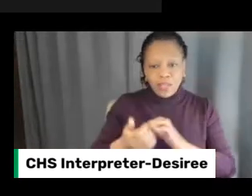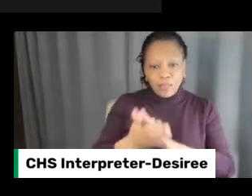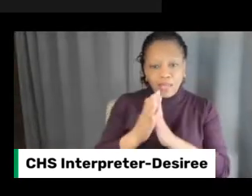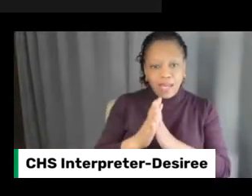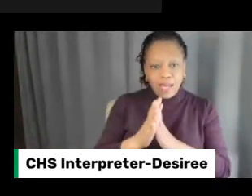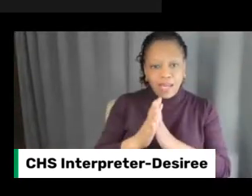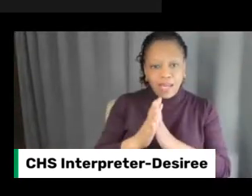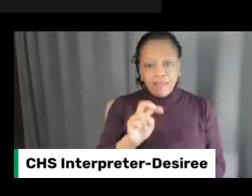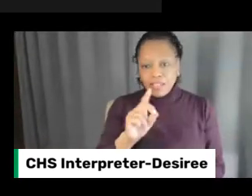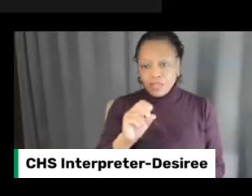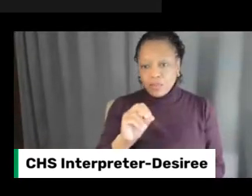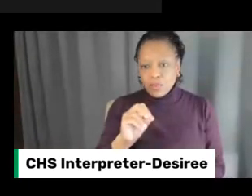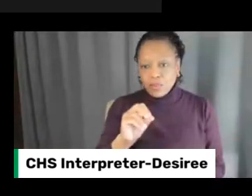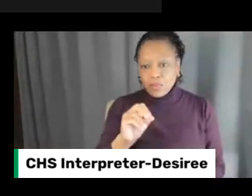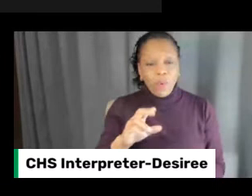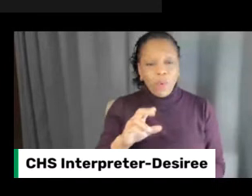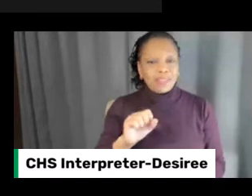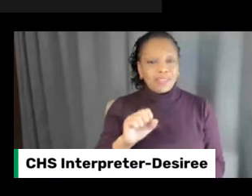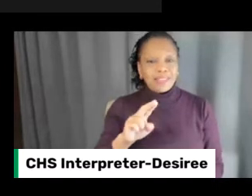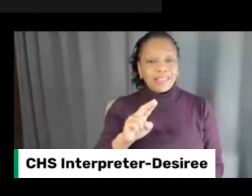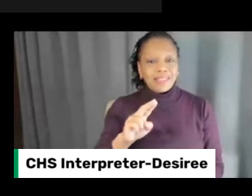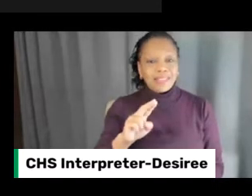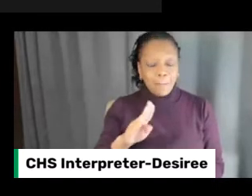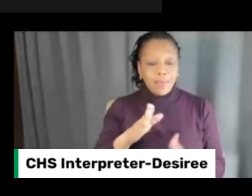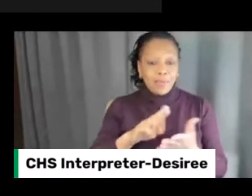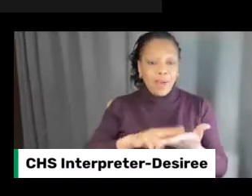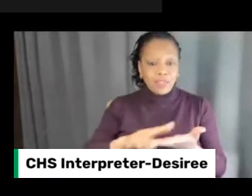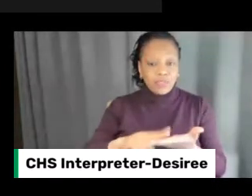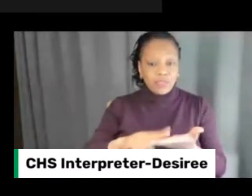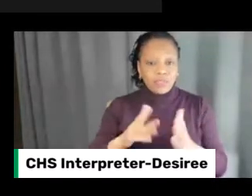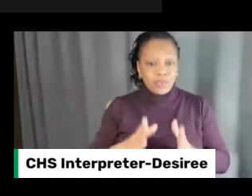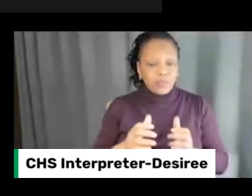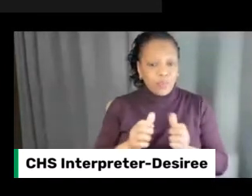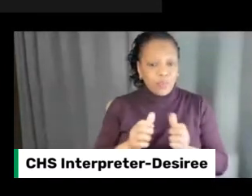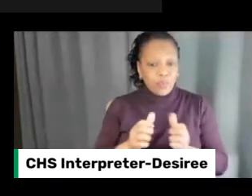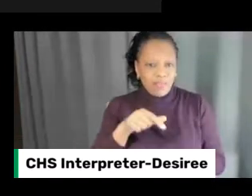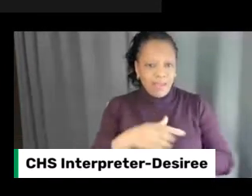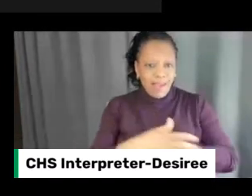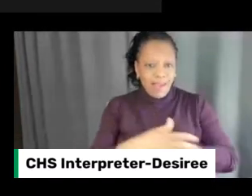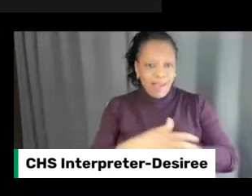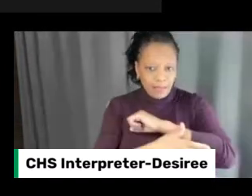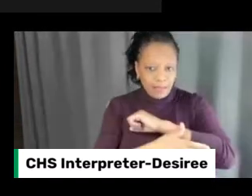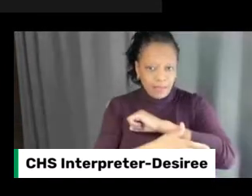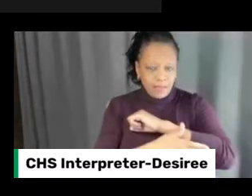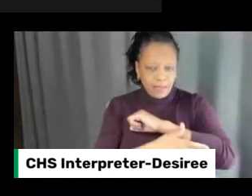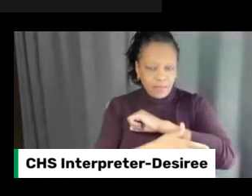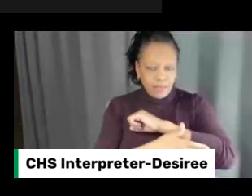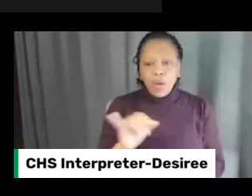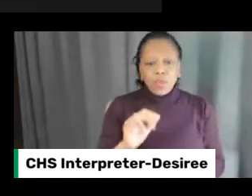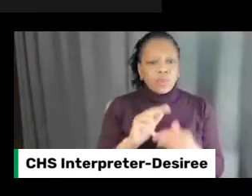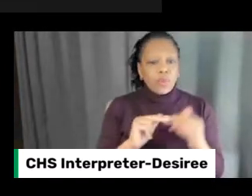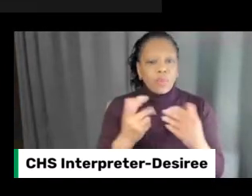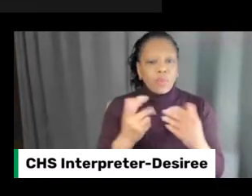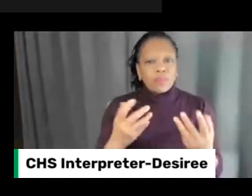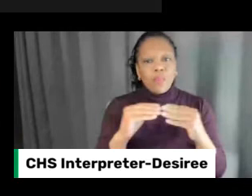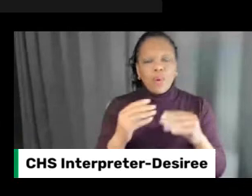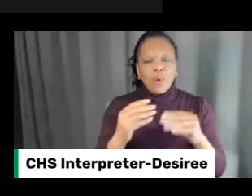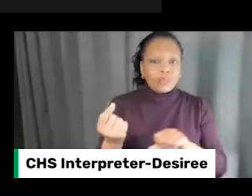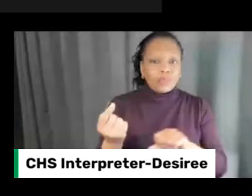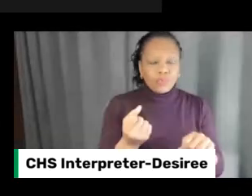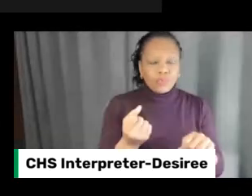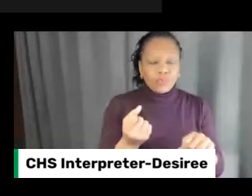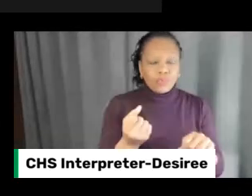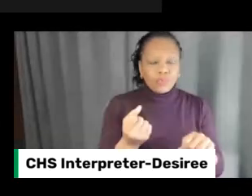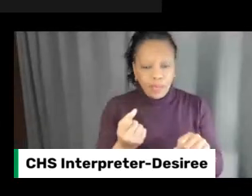with the county. In building a good food culture, we need to build stronger engagement processes for meal program recipients, for